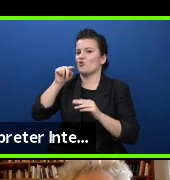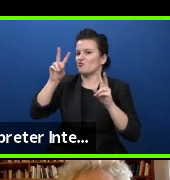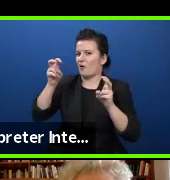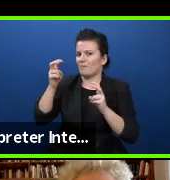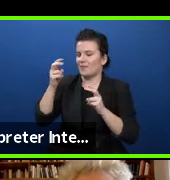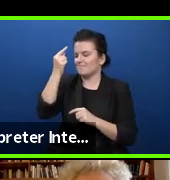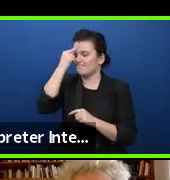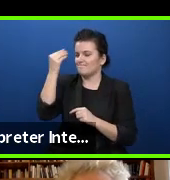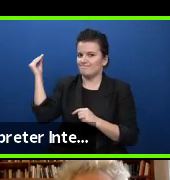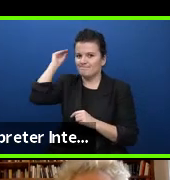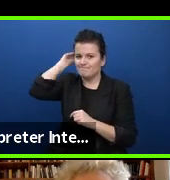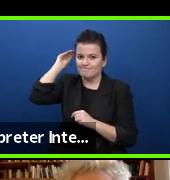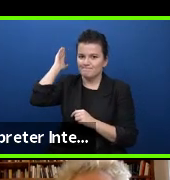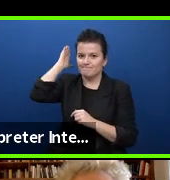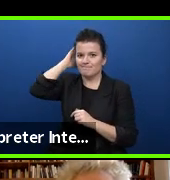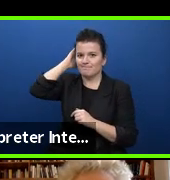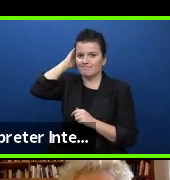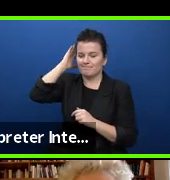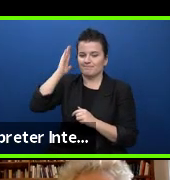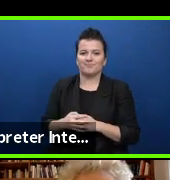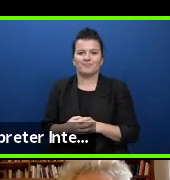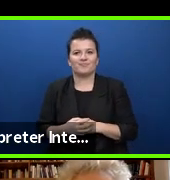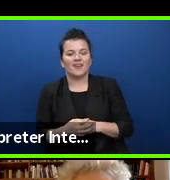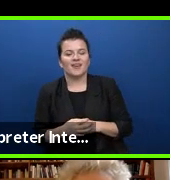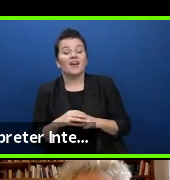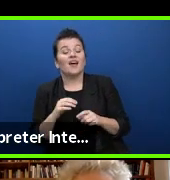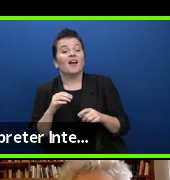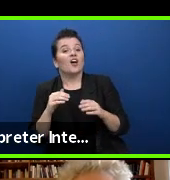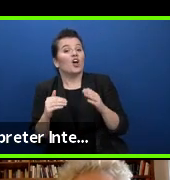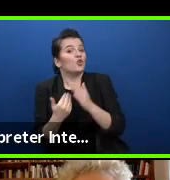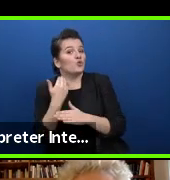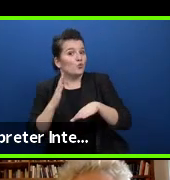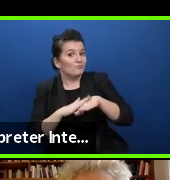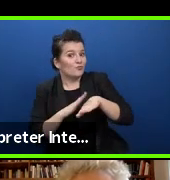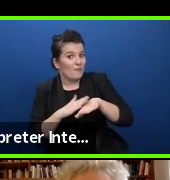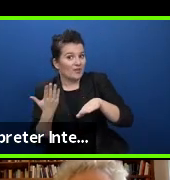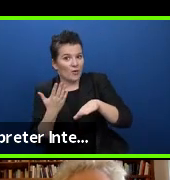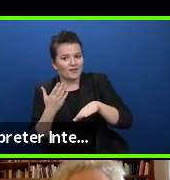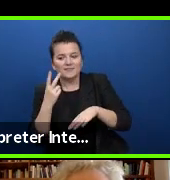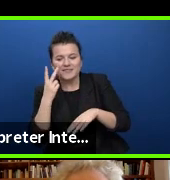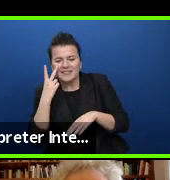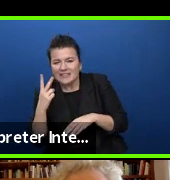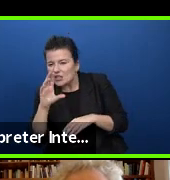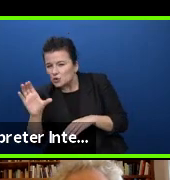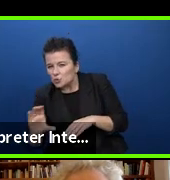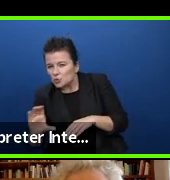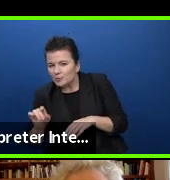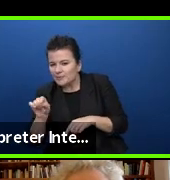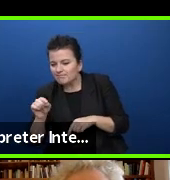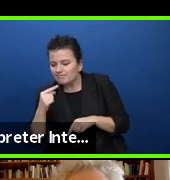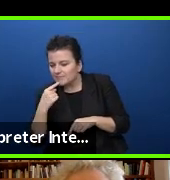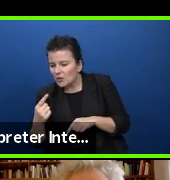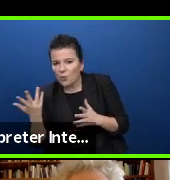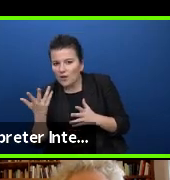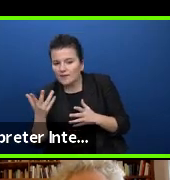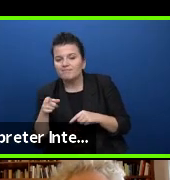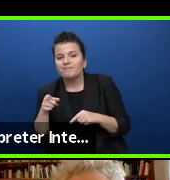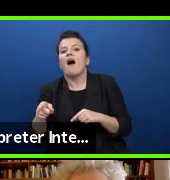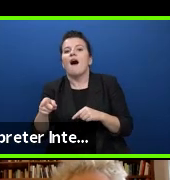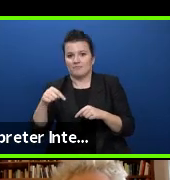for time. We have an anonymous comment from the Zoom room. We spoke of all the challenges this